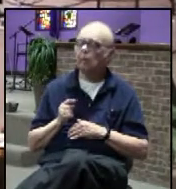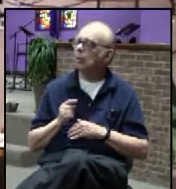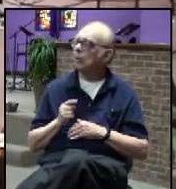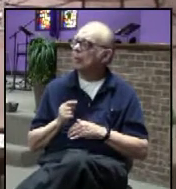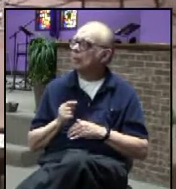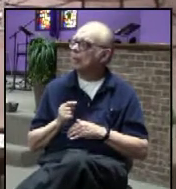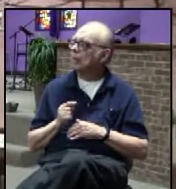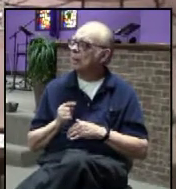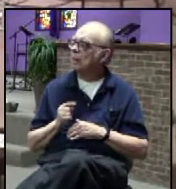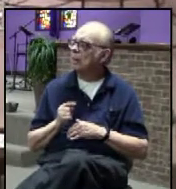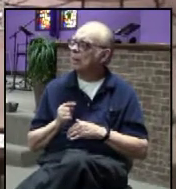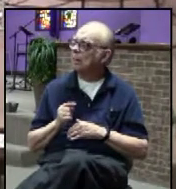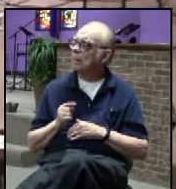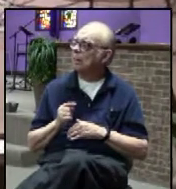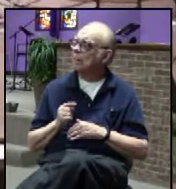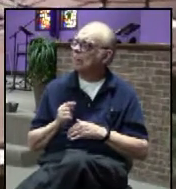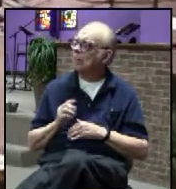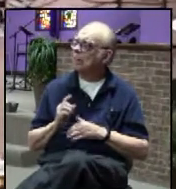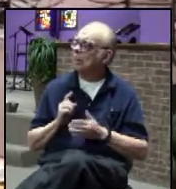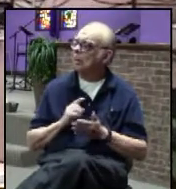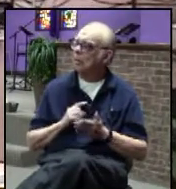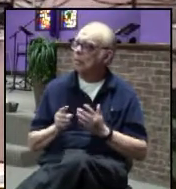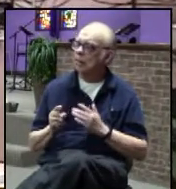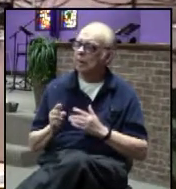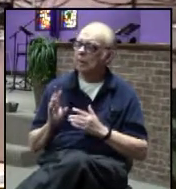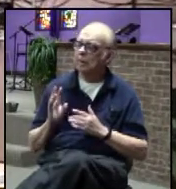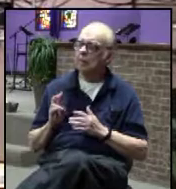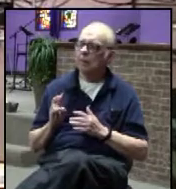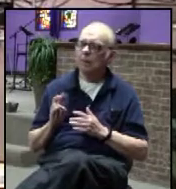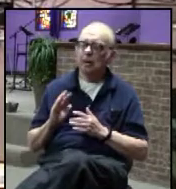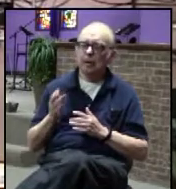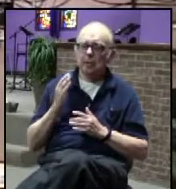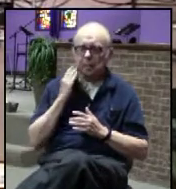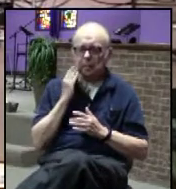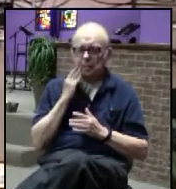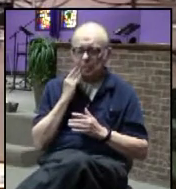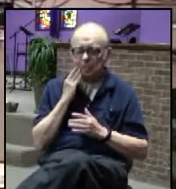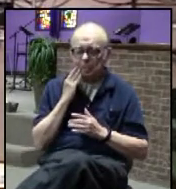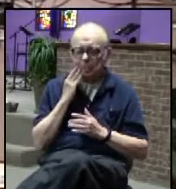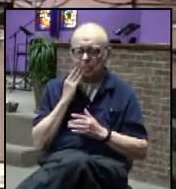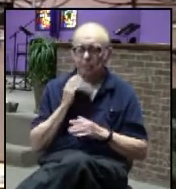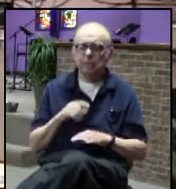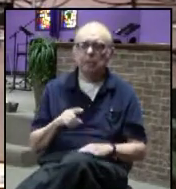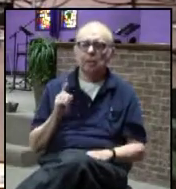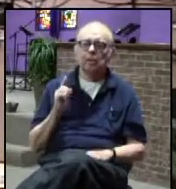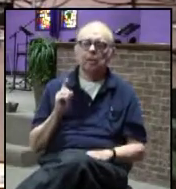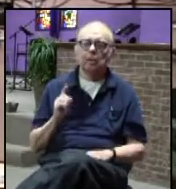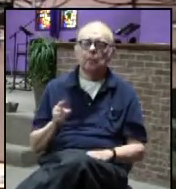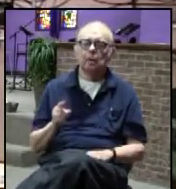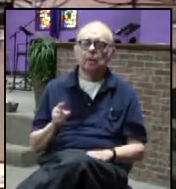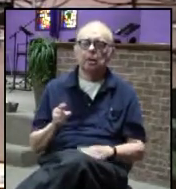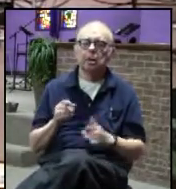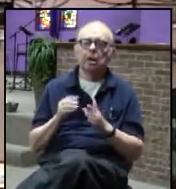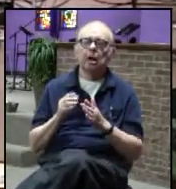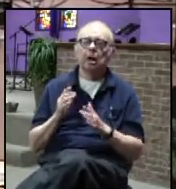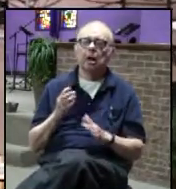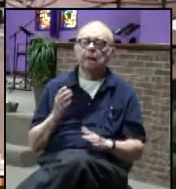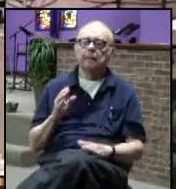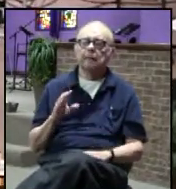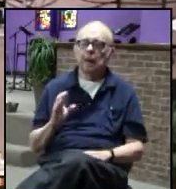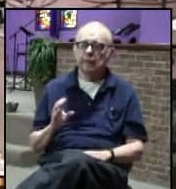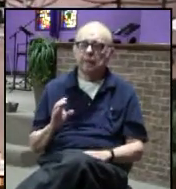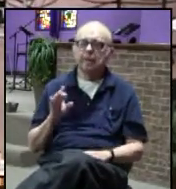187. I think they will know 187 verses.